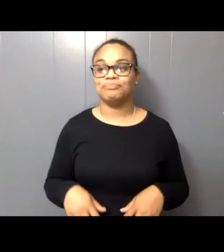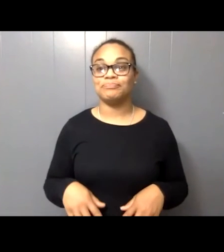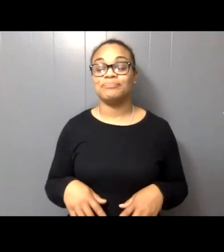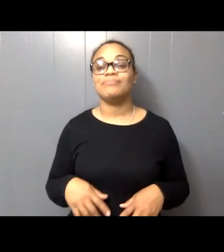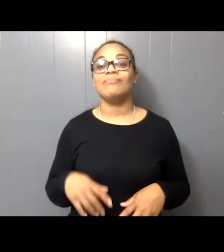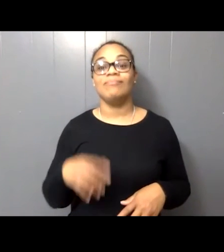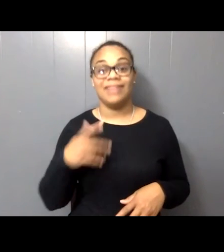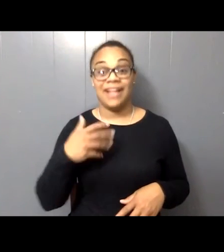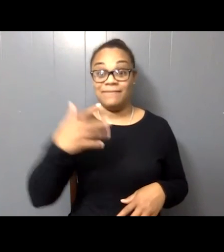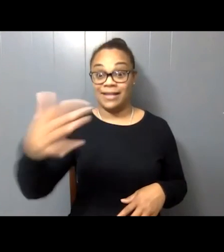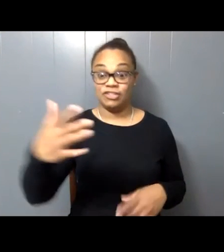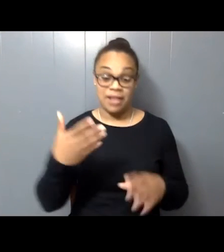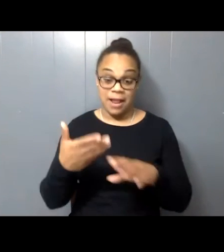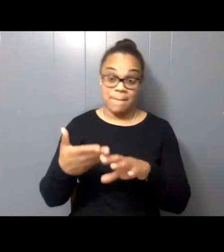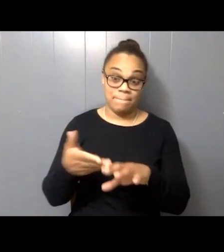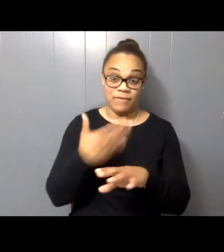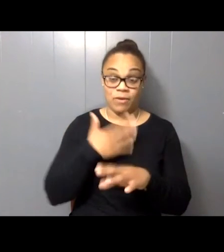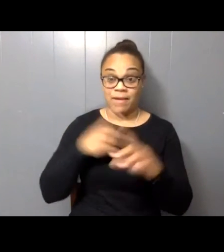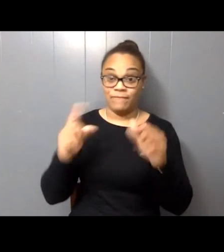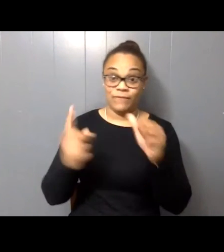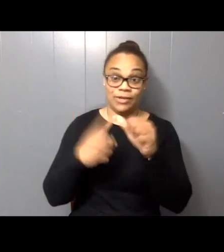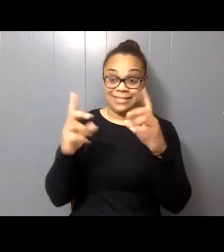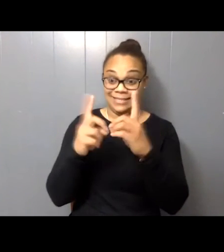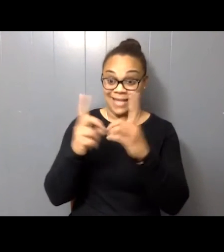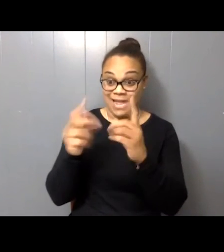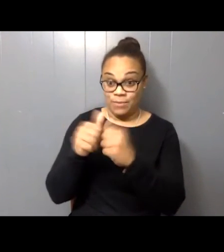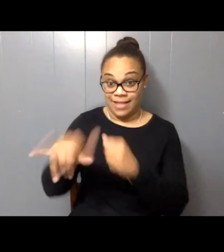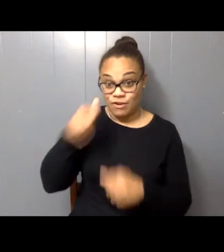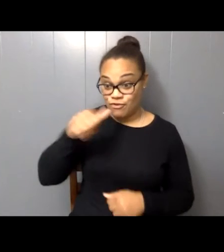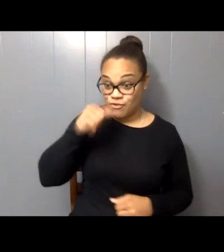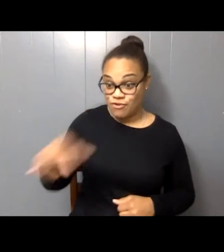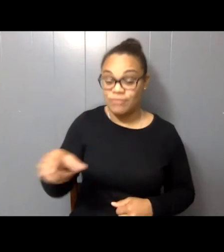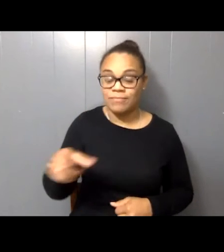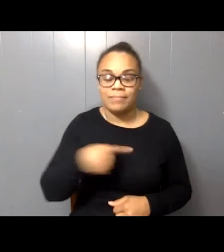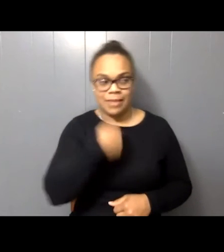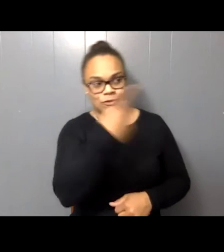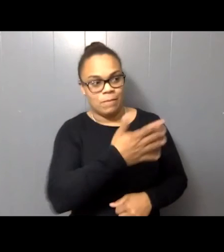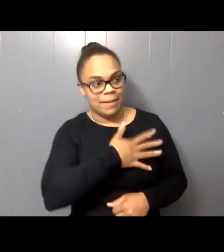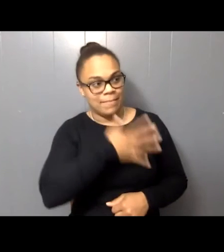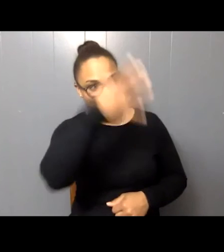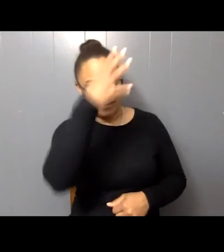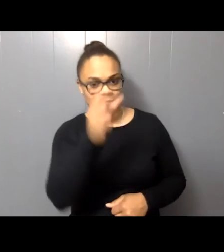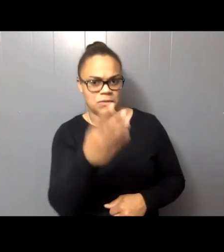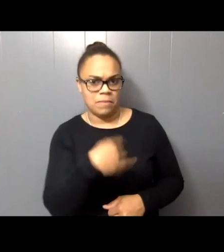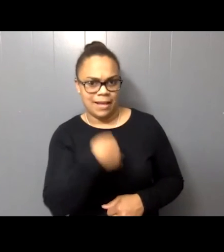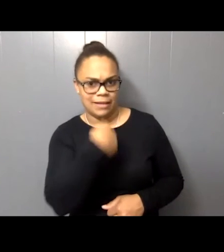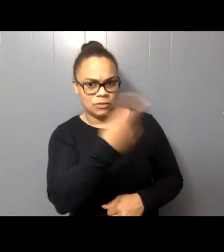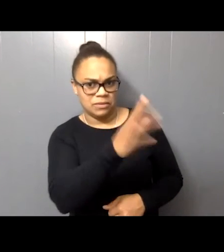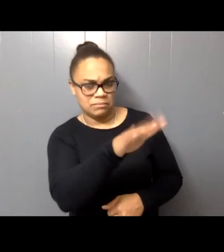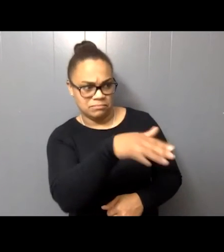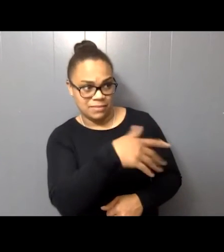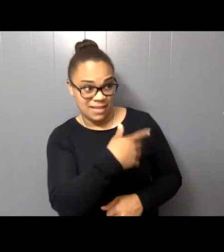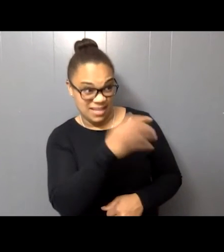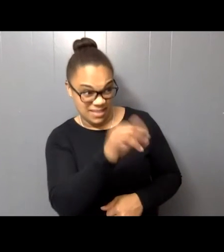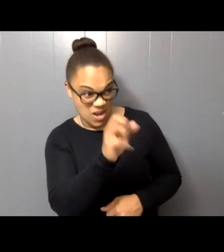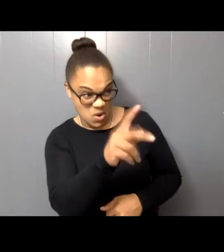my first date with that girl, I told my parents about it. And so I phrased it as, hey, like, is it